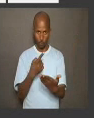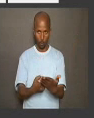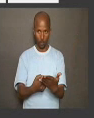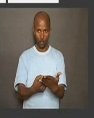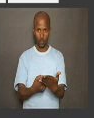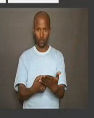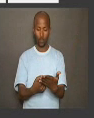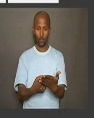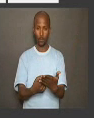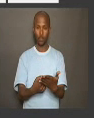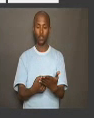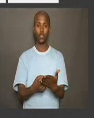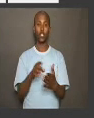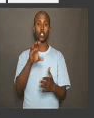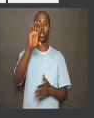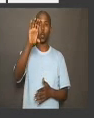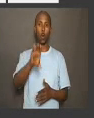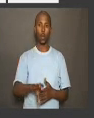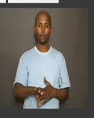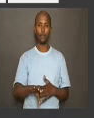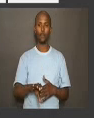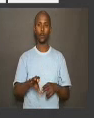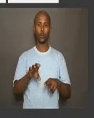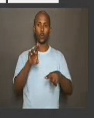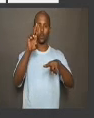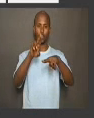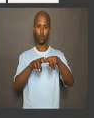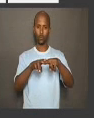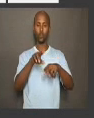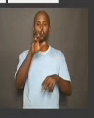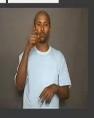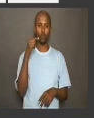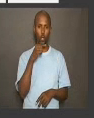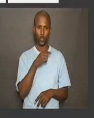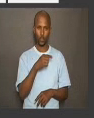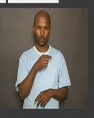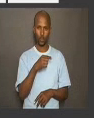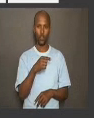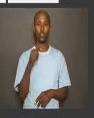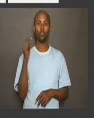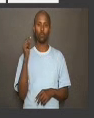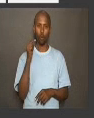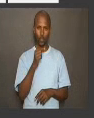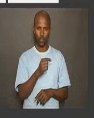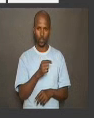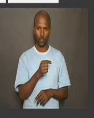Therefore, in its column we enter false,